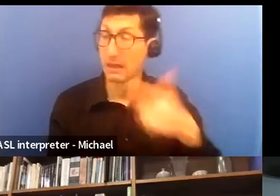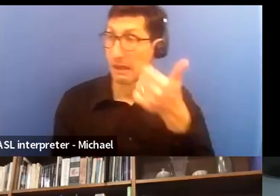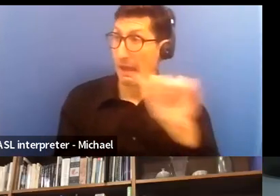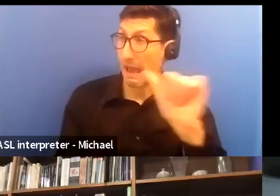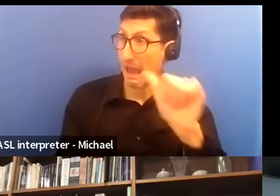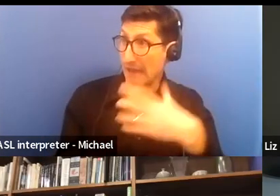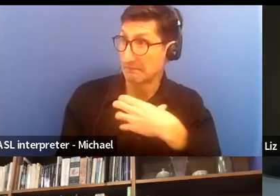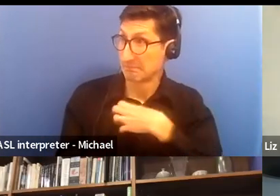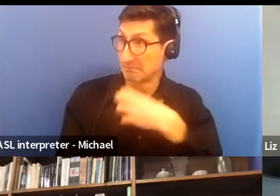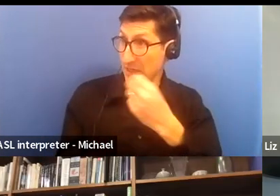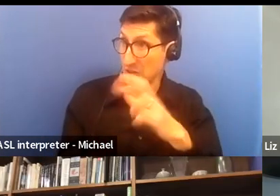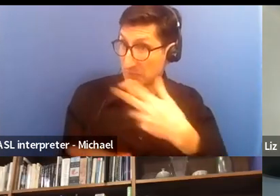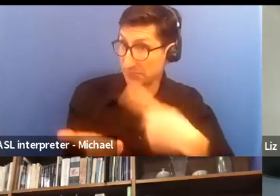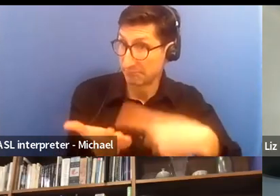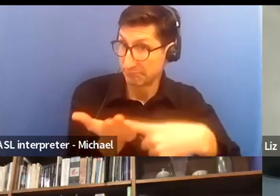to the motion?